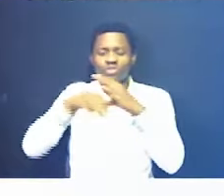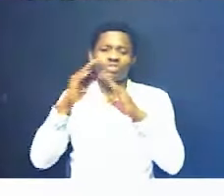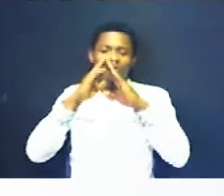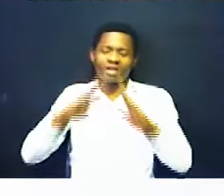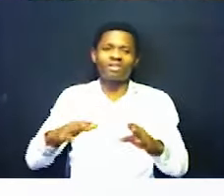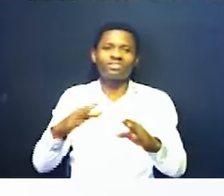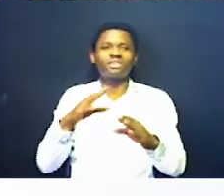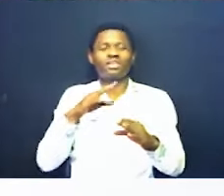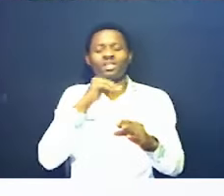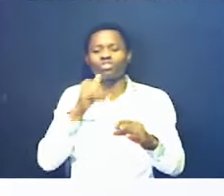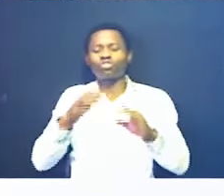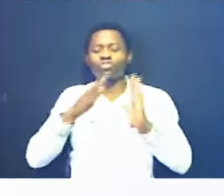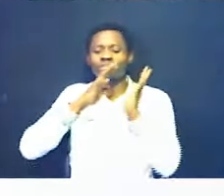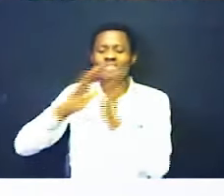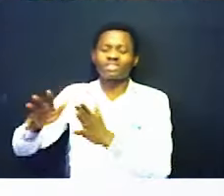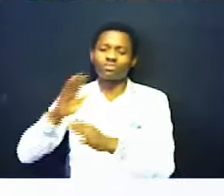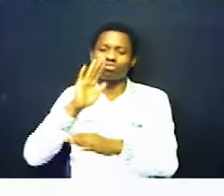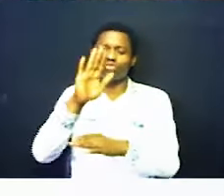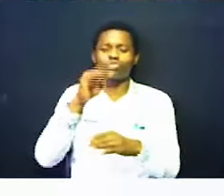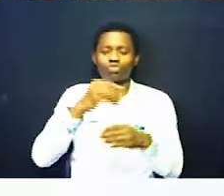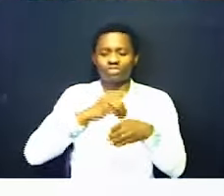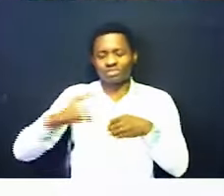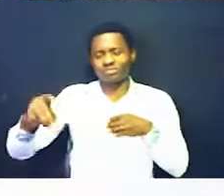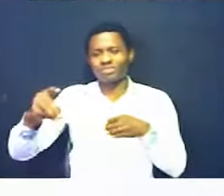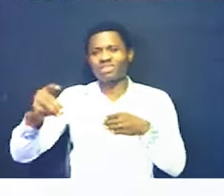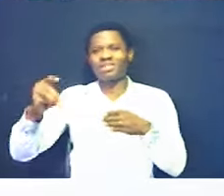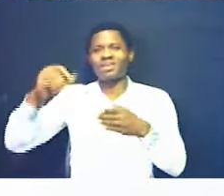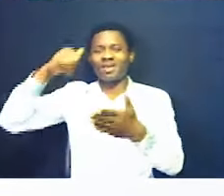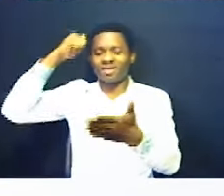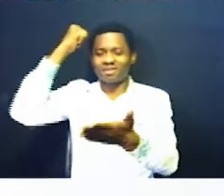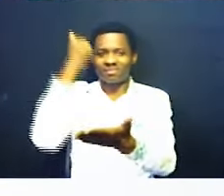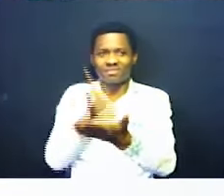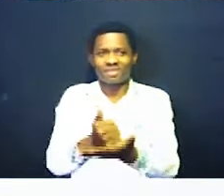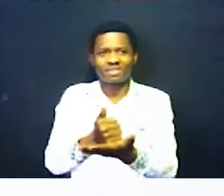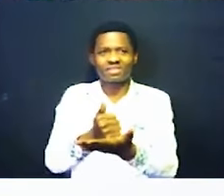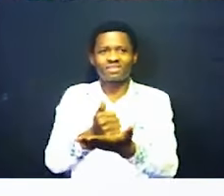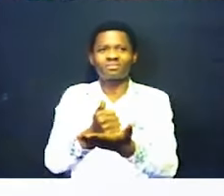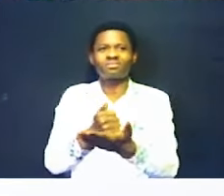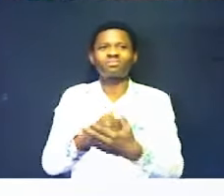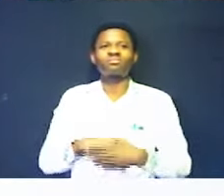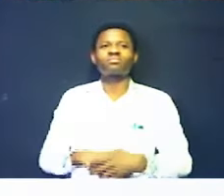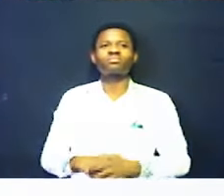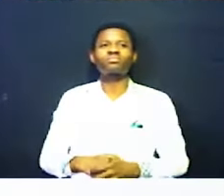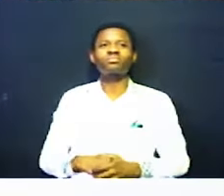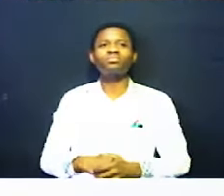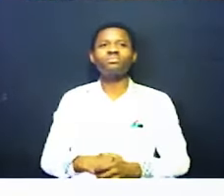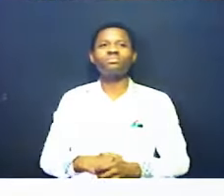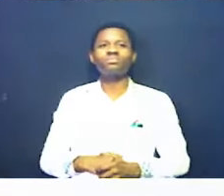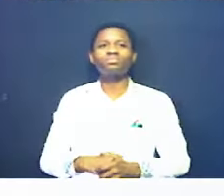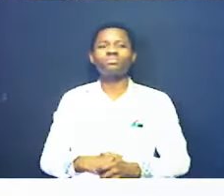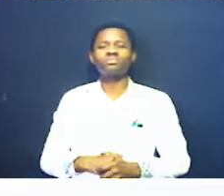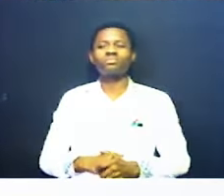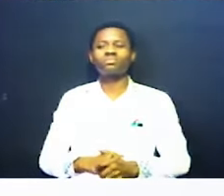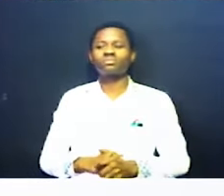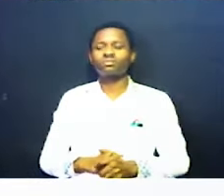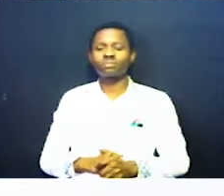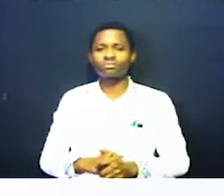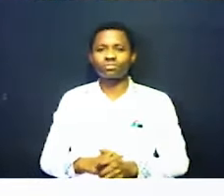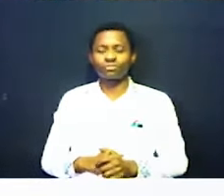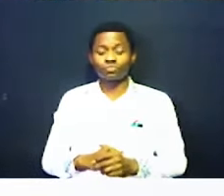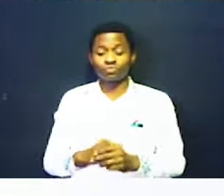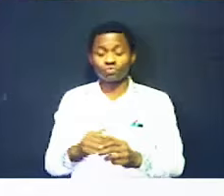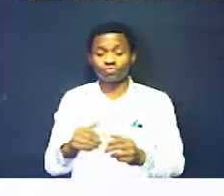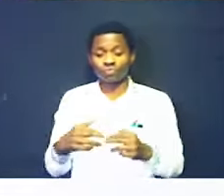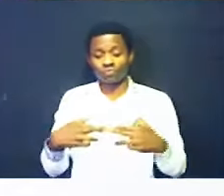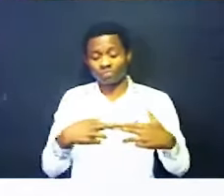household, and they will not shun your discipline. Amen. And no ma and you fear for entin a year